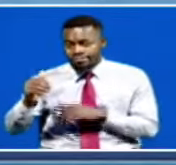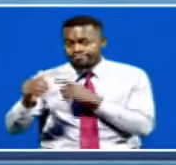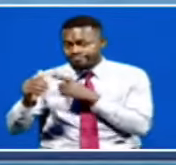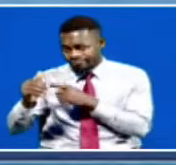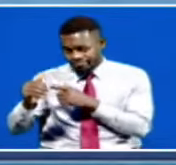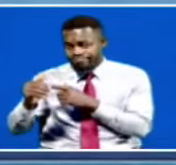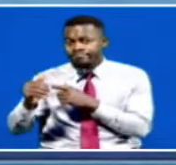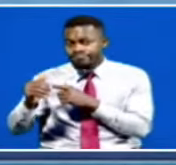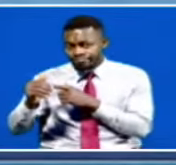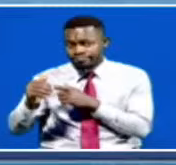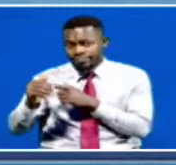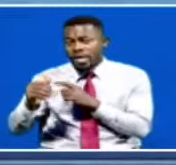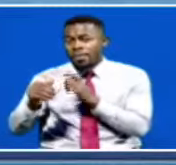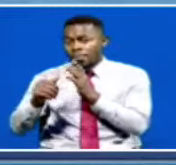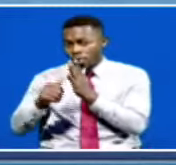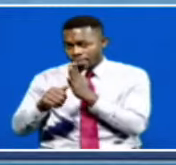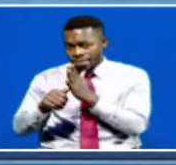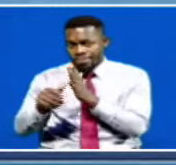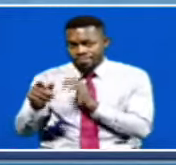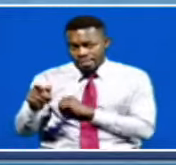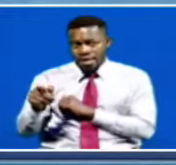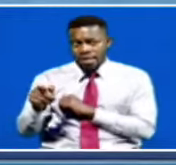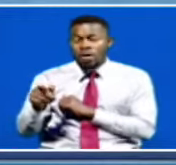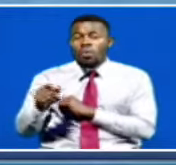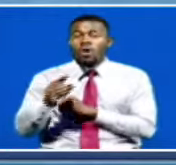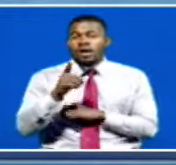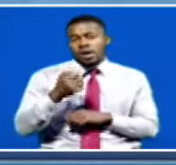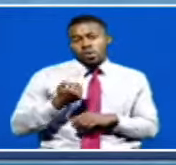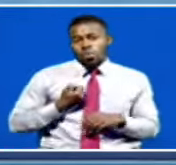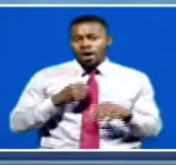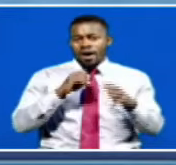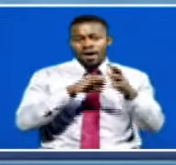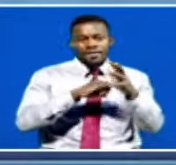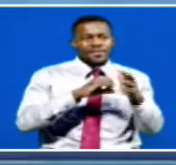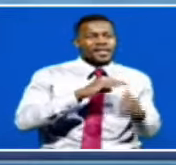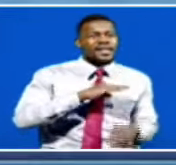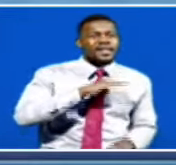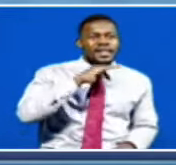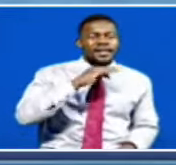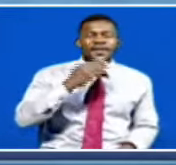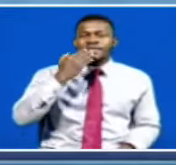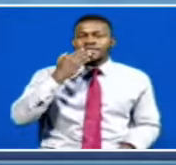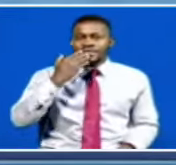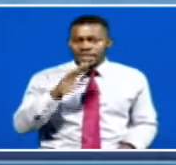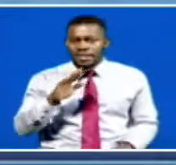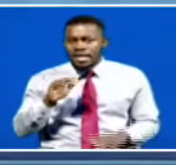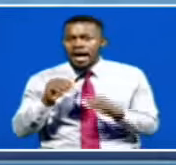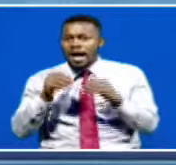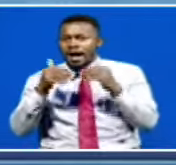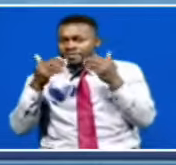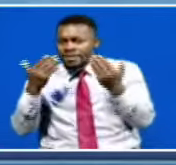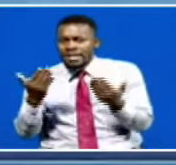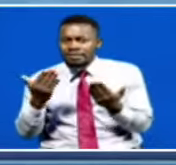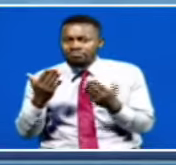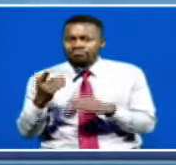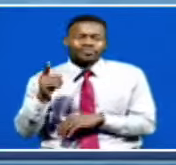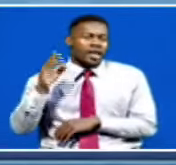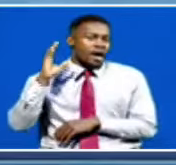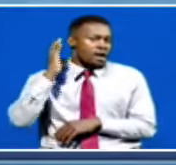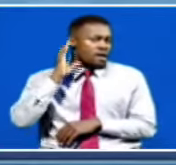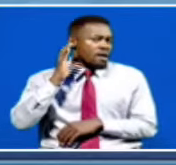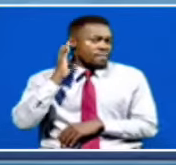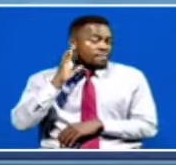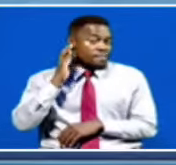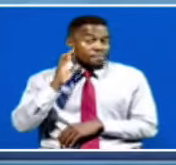things, left a man, his wife dead, and a young one injured. Witnesses say the attacks are being carried out by a